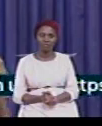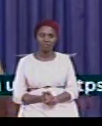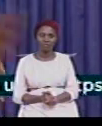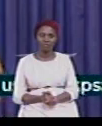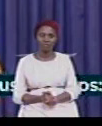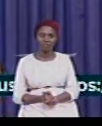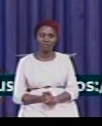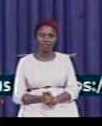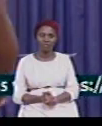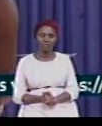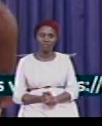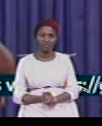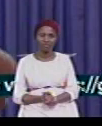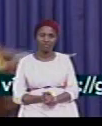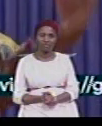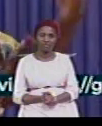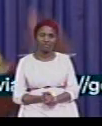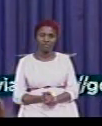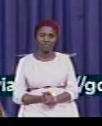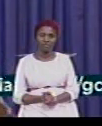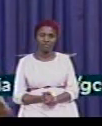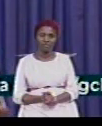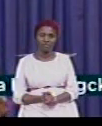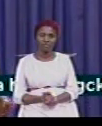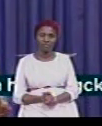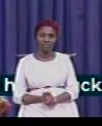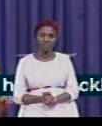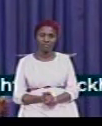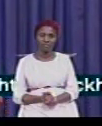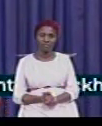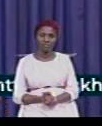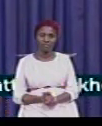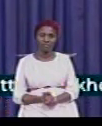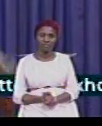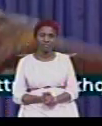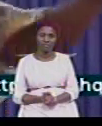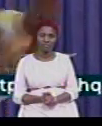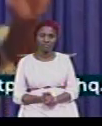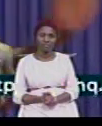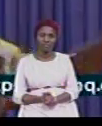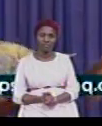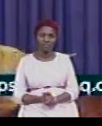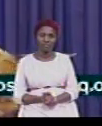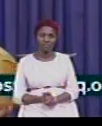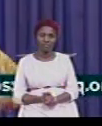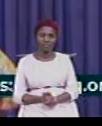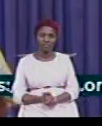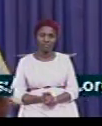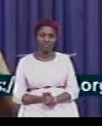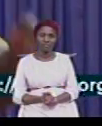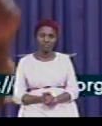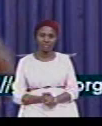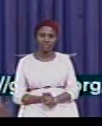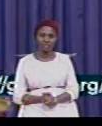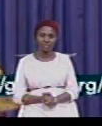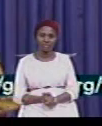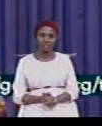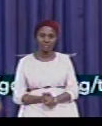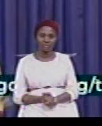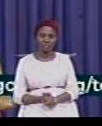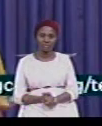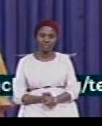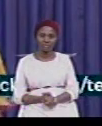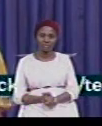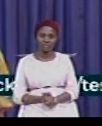kurambu me feme, se wobe fame de mea kwa kwa tena ni fi mpo awareme. Mene nam sa na da ku mi ko